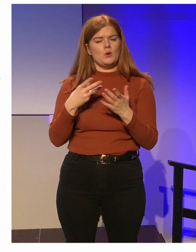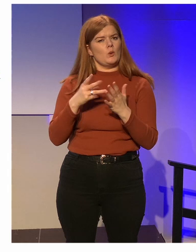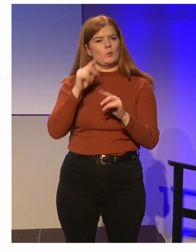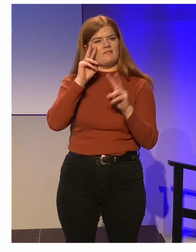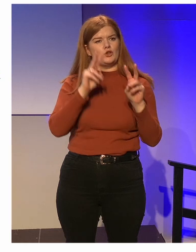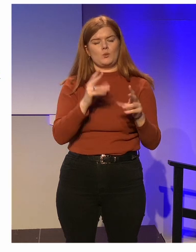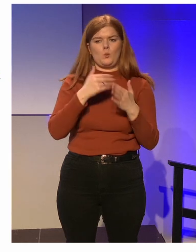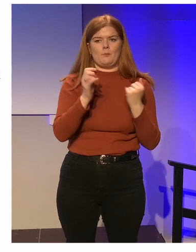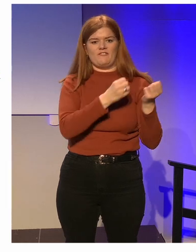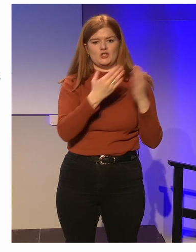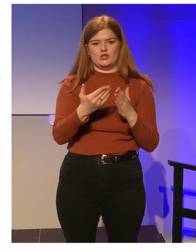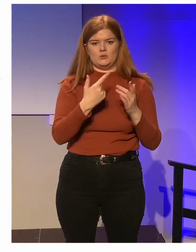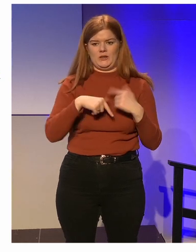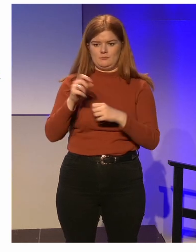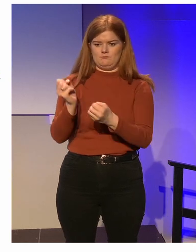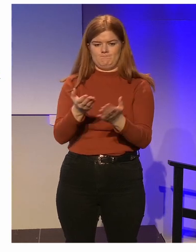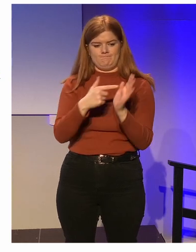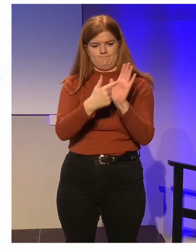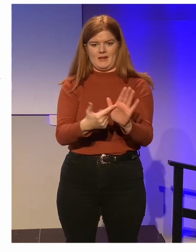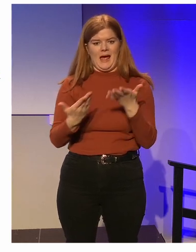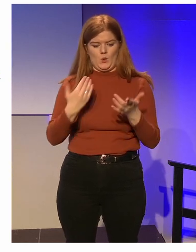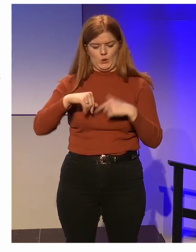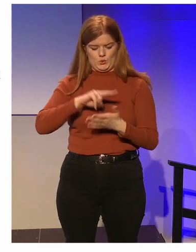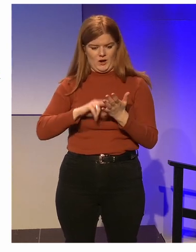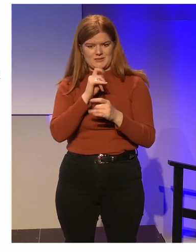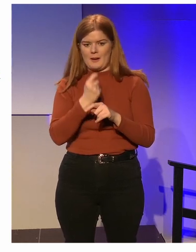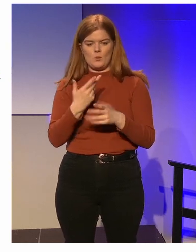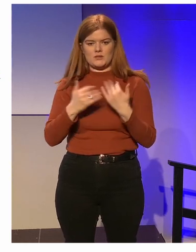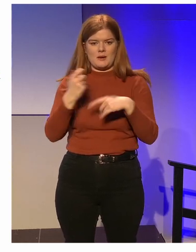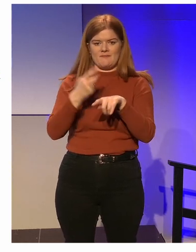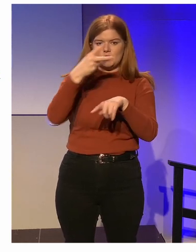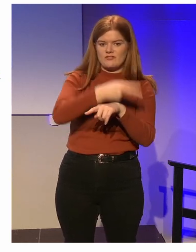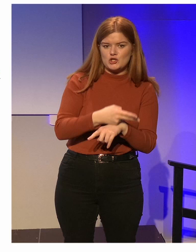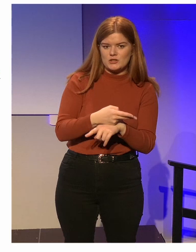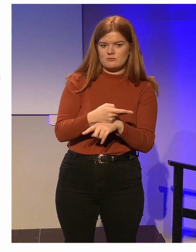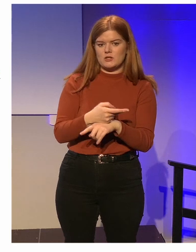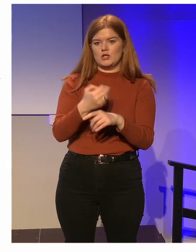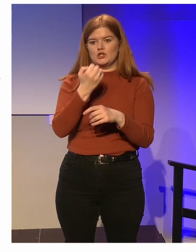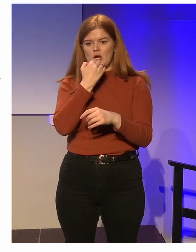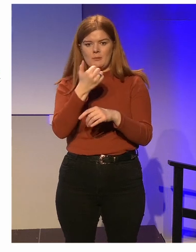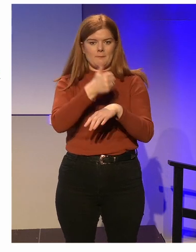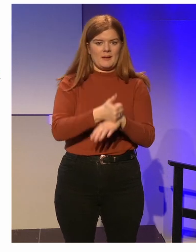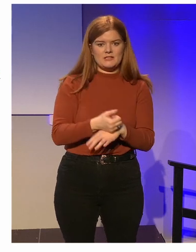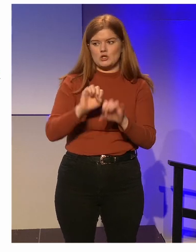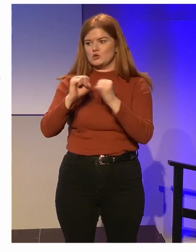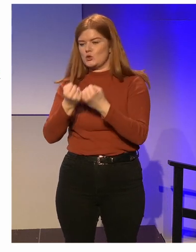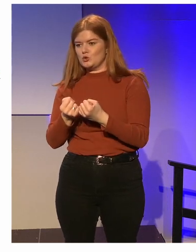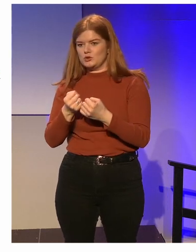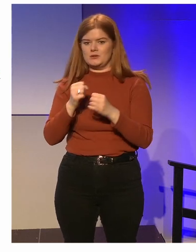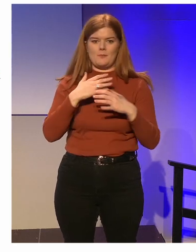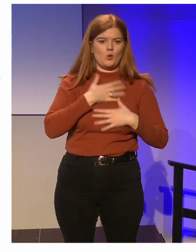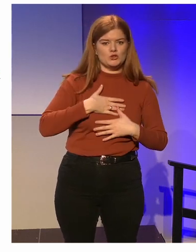look at what provision are we providing, how are we using our time, what of our interventions are numeracy-based, literacy-based, social and emotional